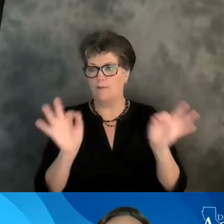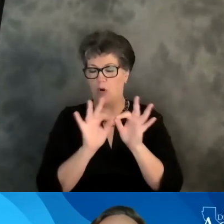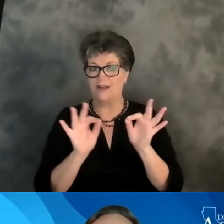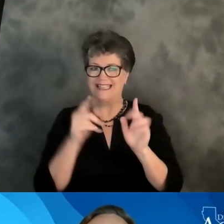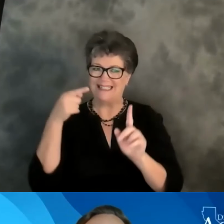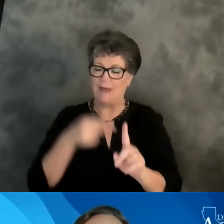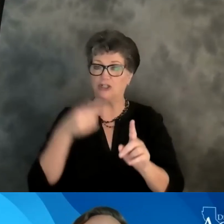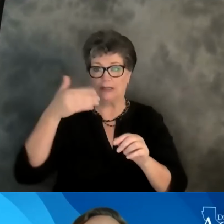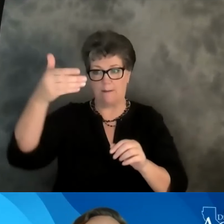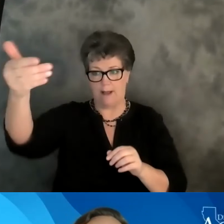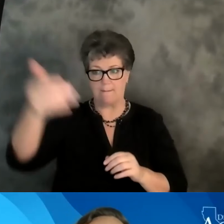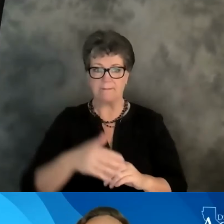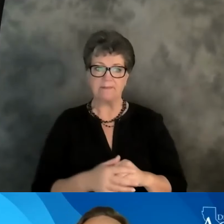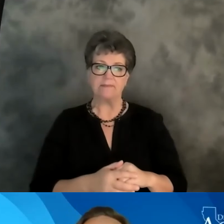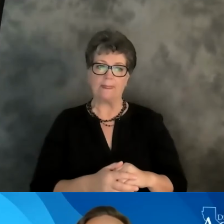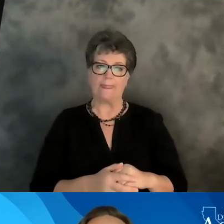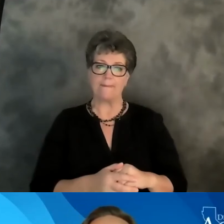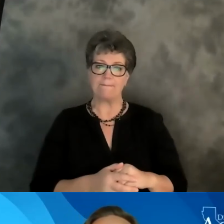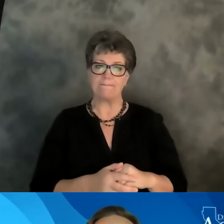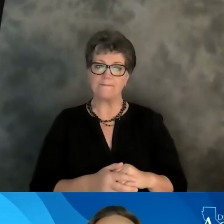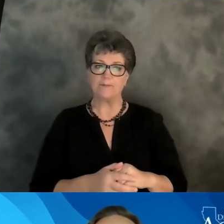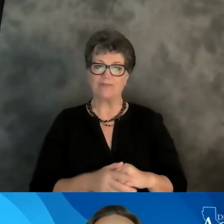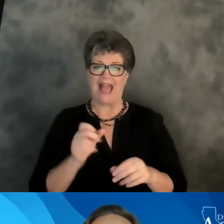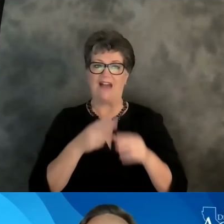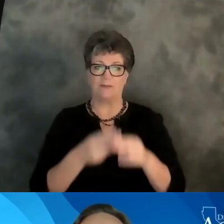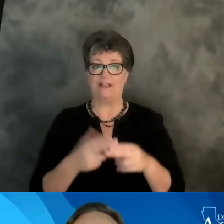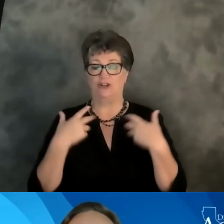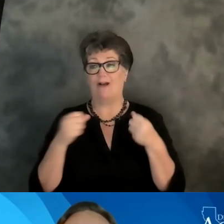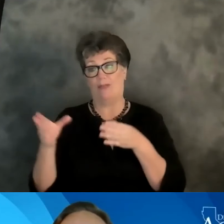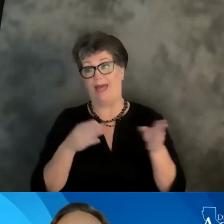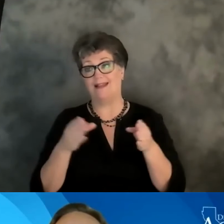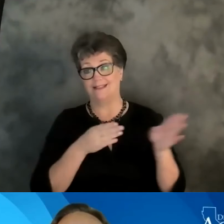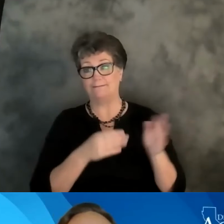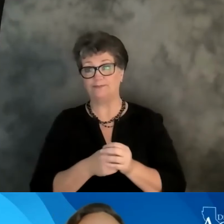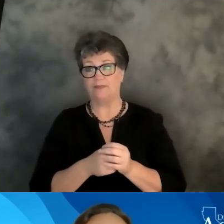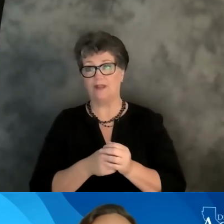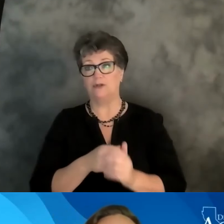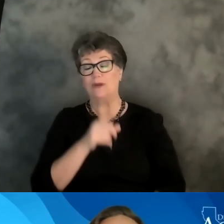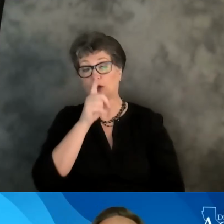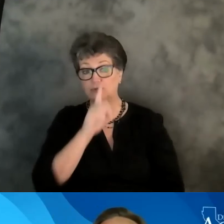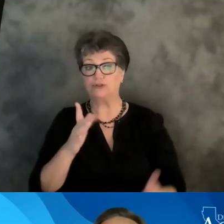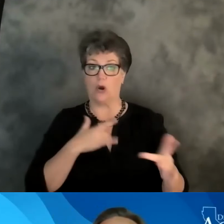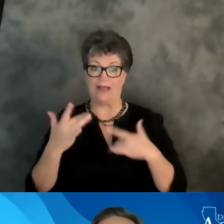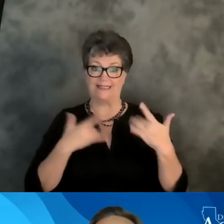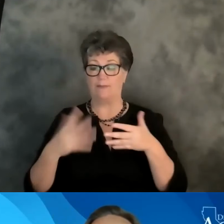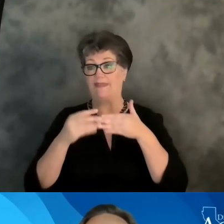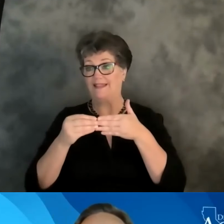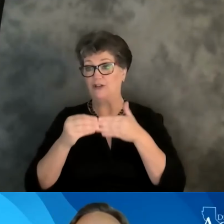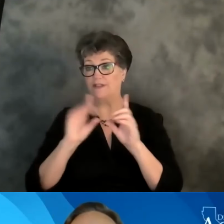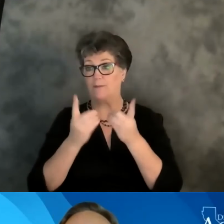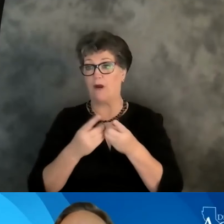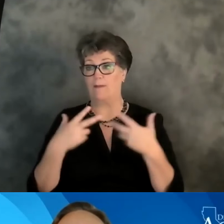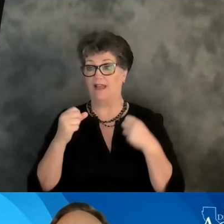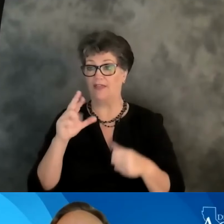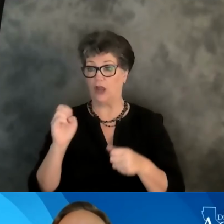the horizon. I have to mention health plans. We are so excited by the leadership of the Department of